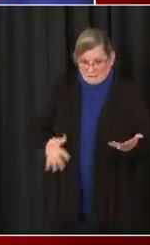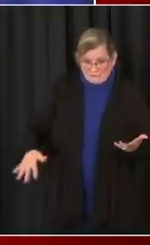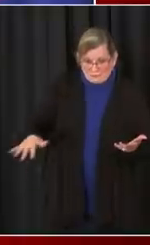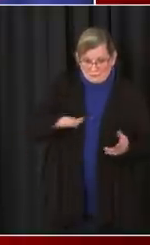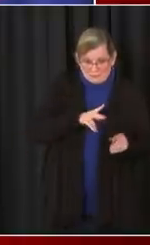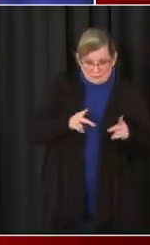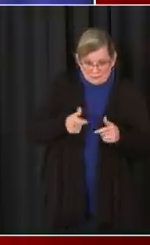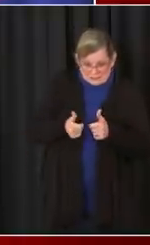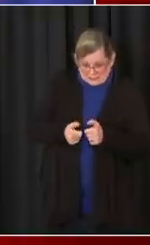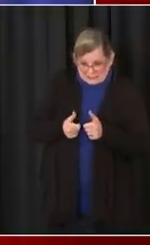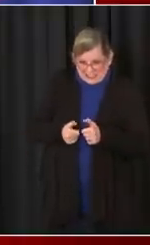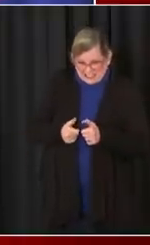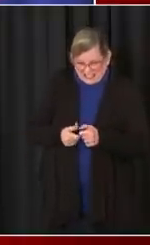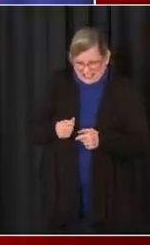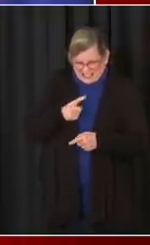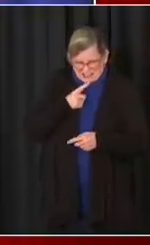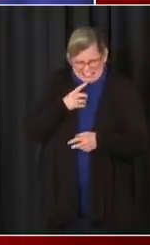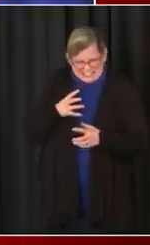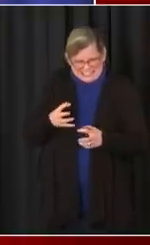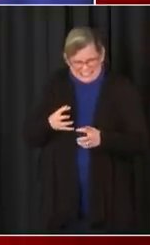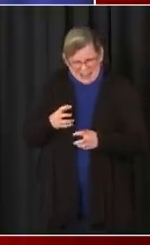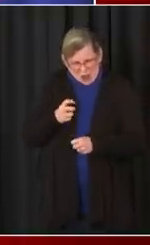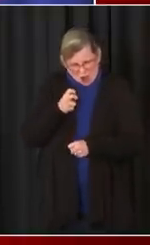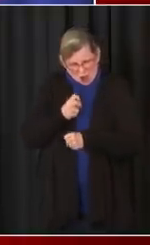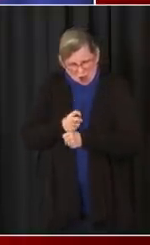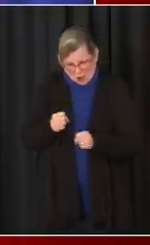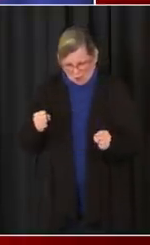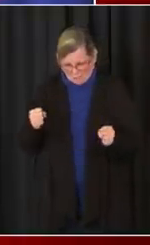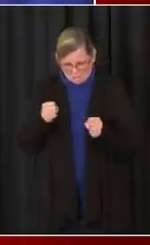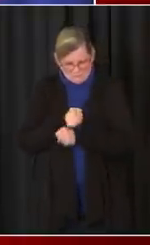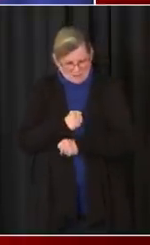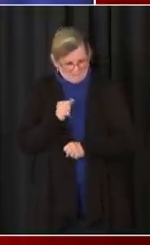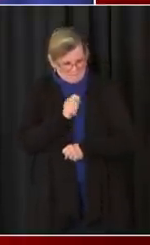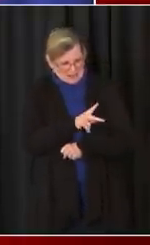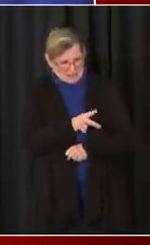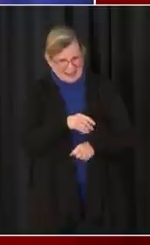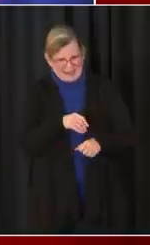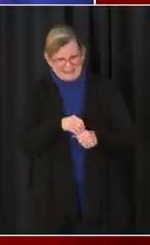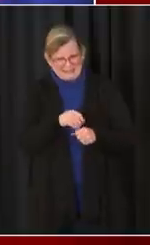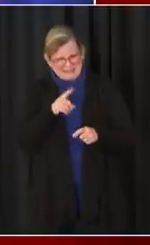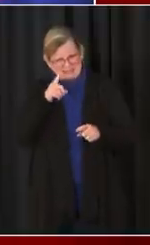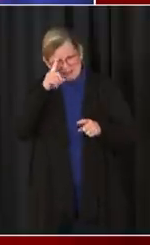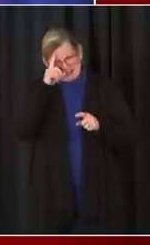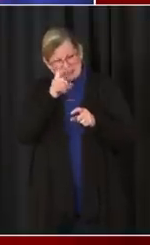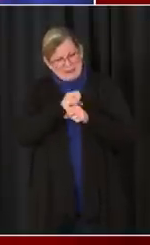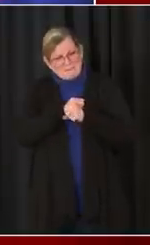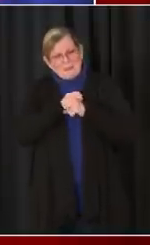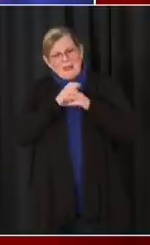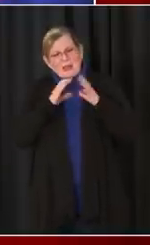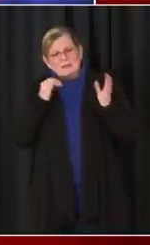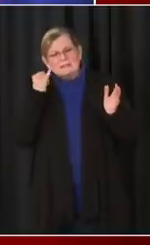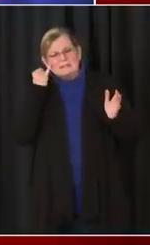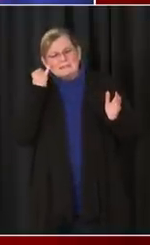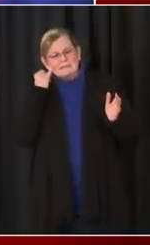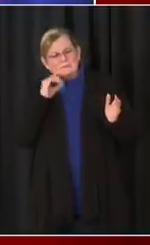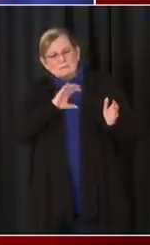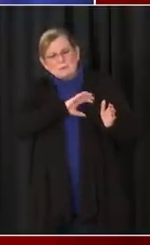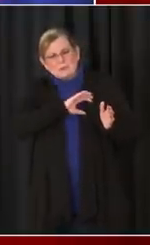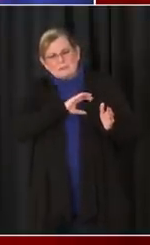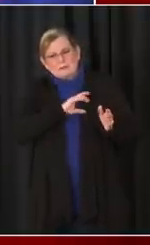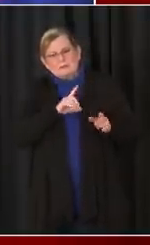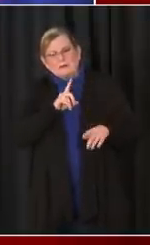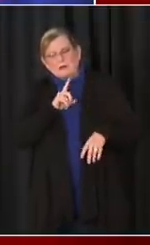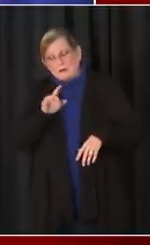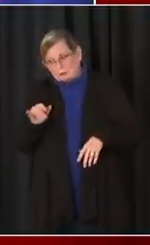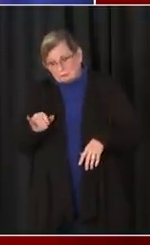text messages, that was a hard thing to do because they wanted to fight back. But just imagine if our police had to